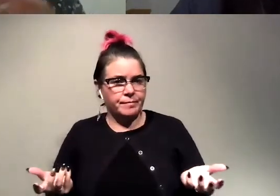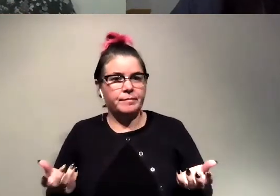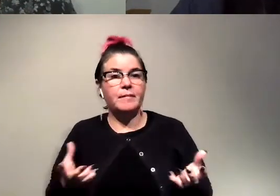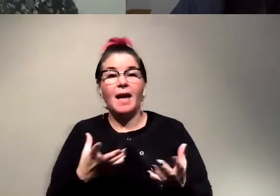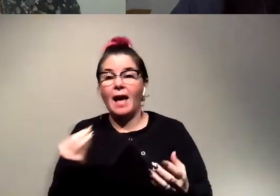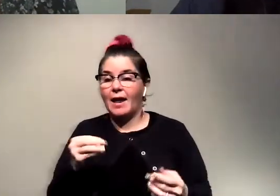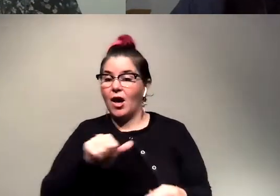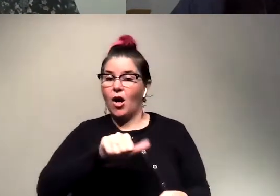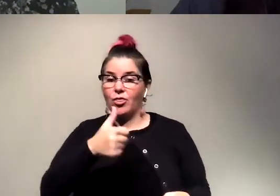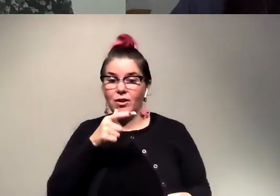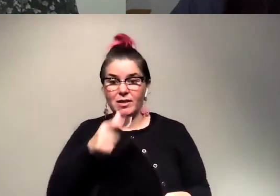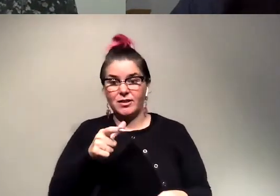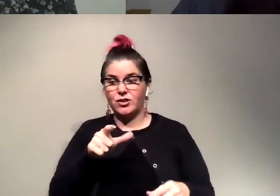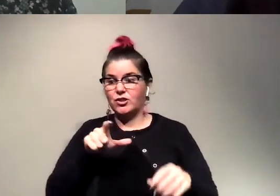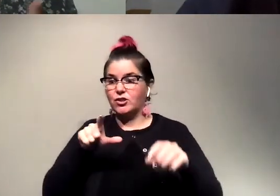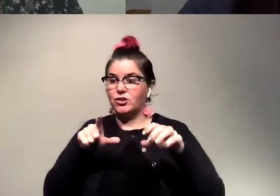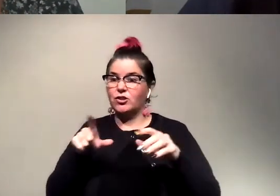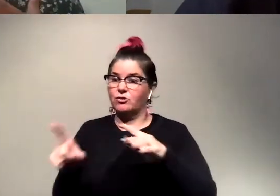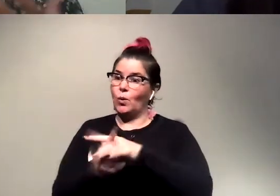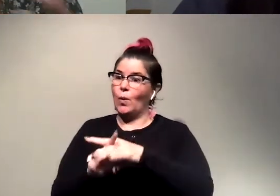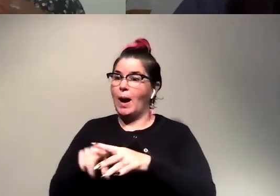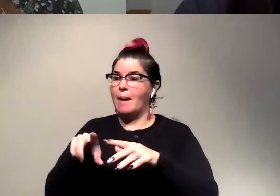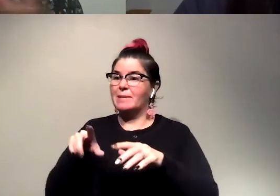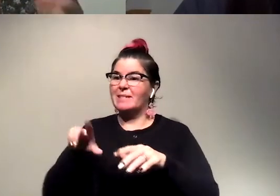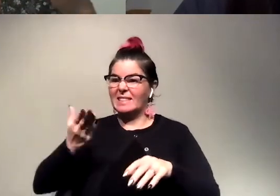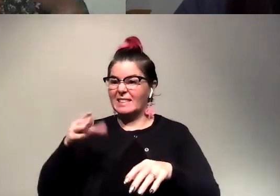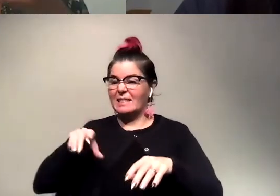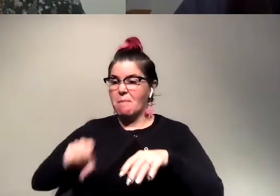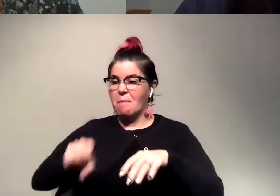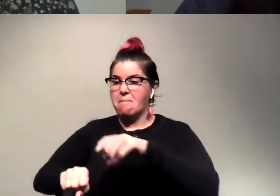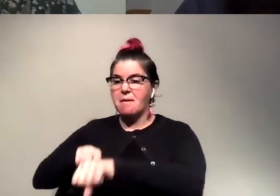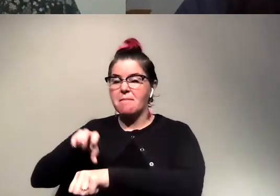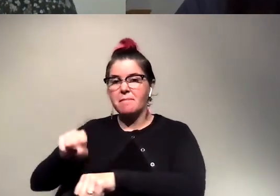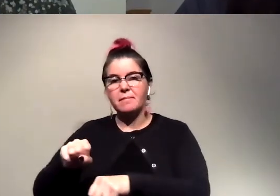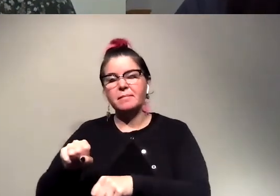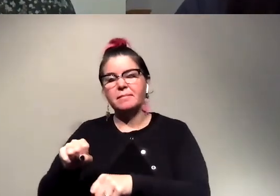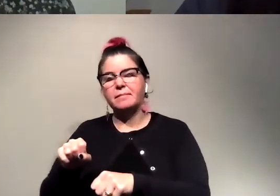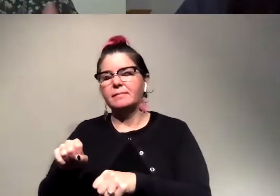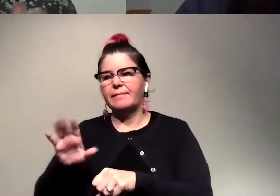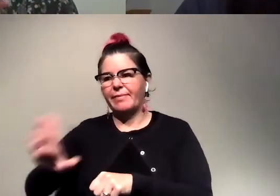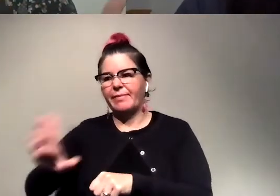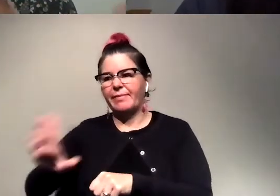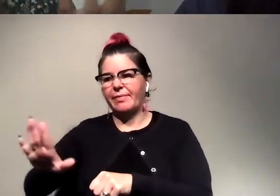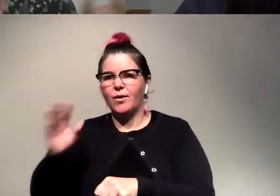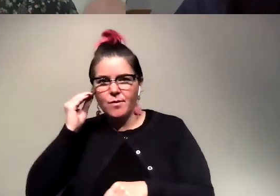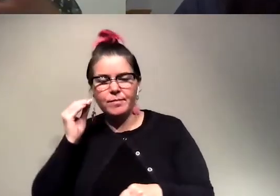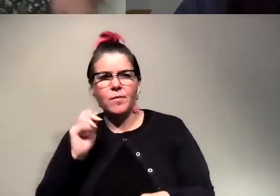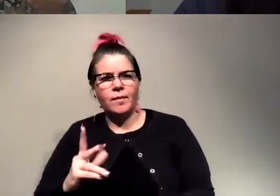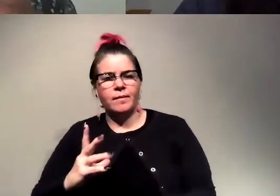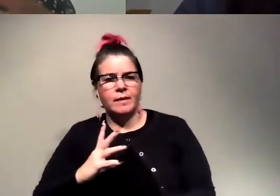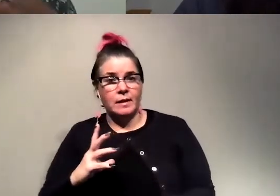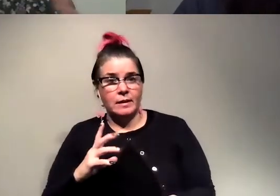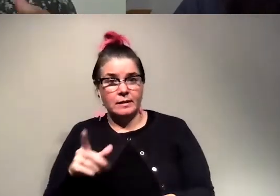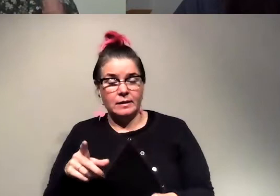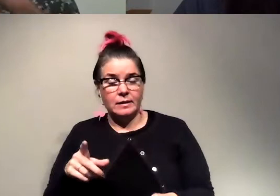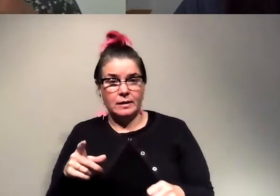that came in and appears to be taking up its usual spots, we want to know, okay, well, is